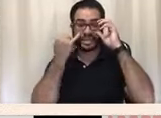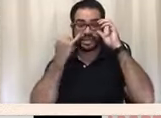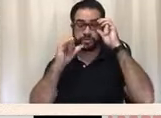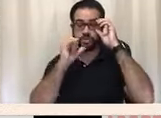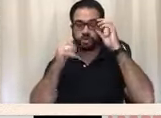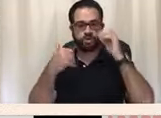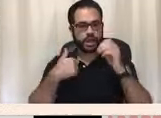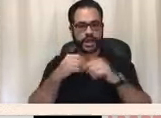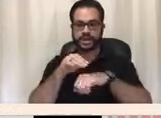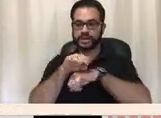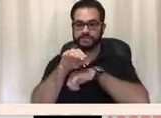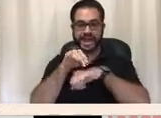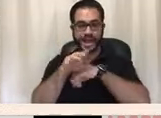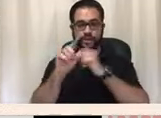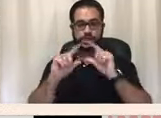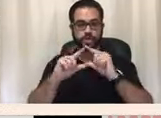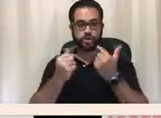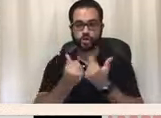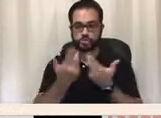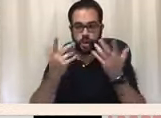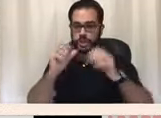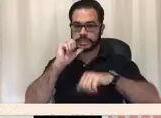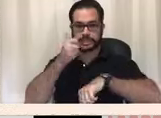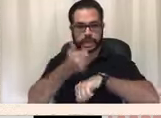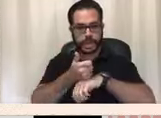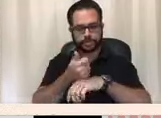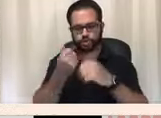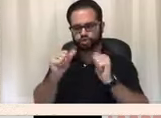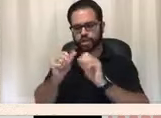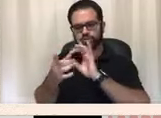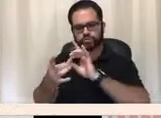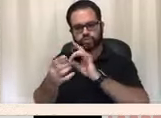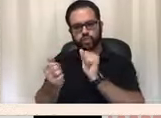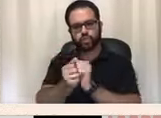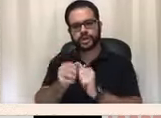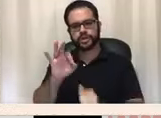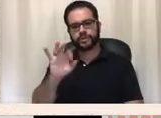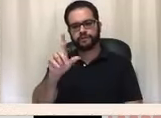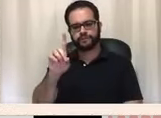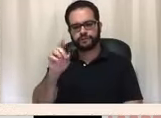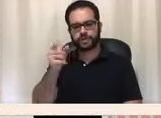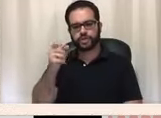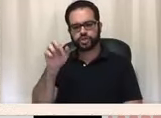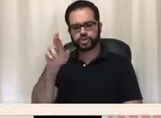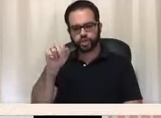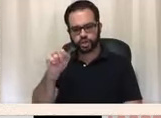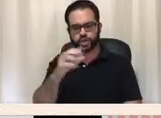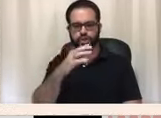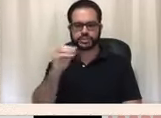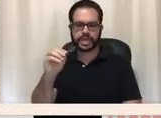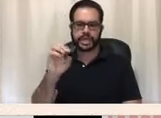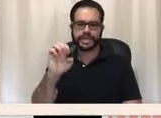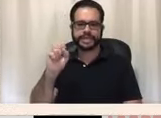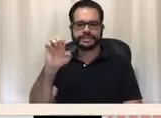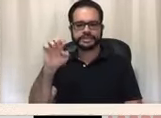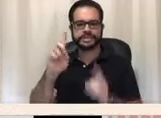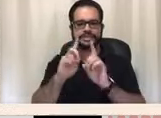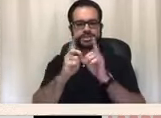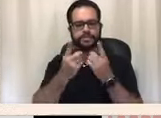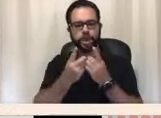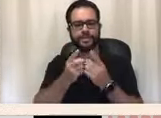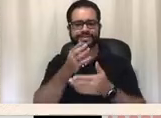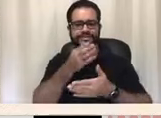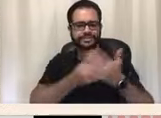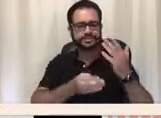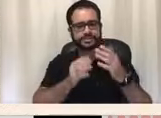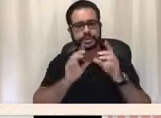advisory group, again, work with your Fiddler's ESE parent liaison and the ESE department. Some districts do have